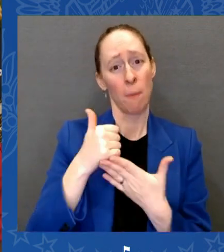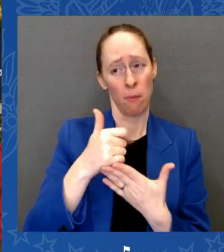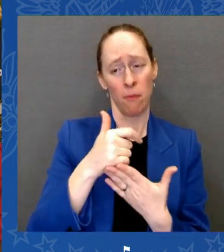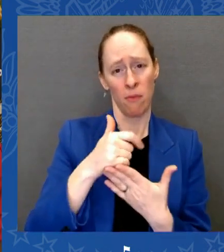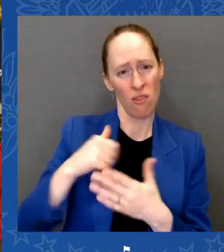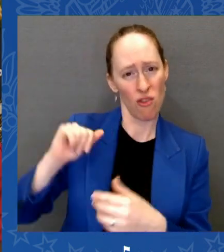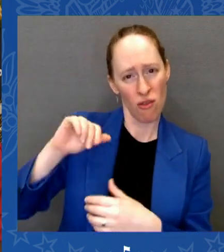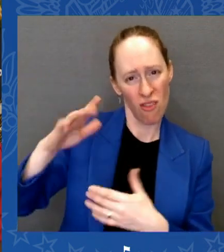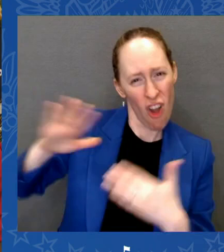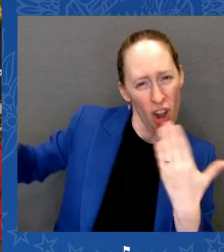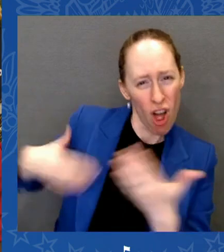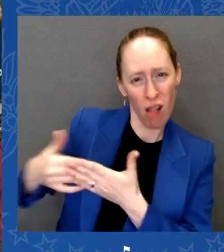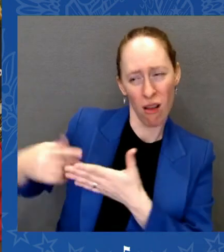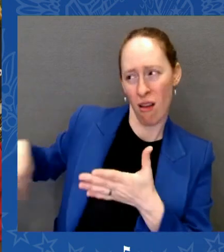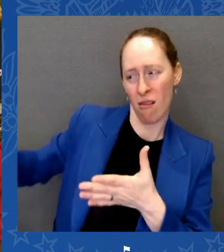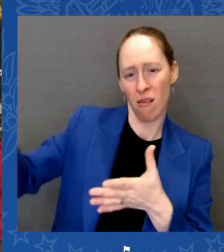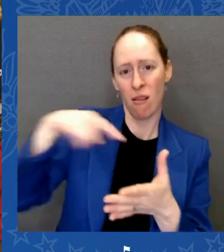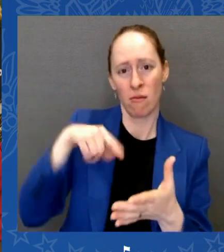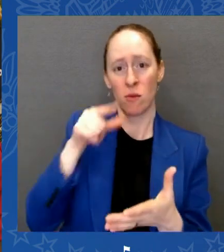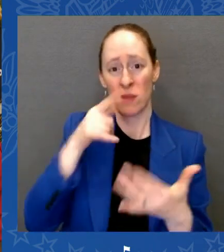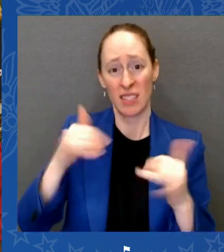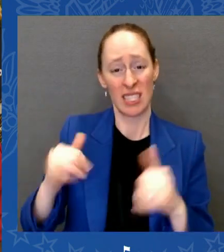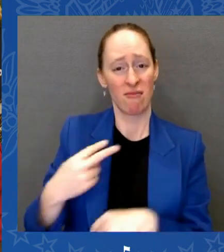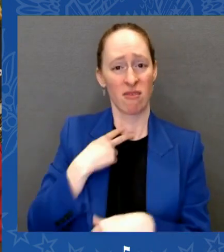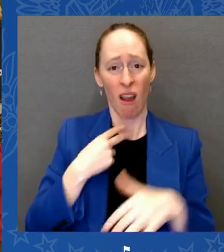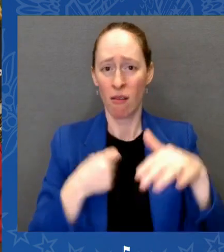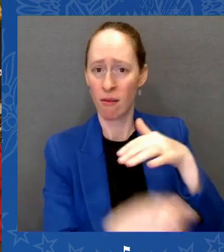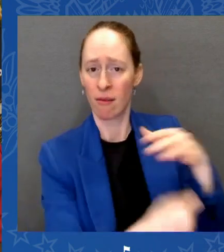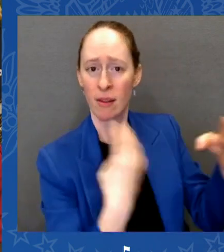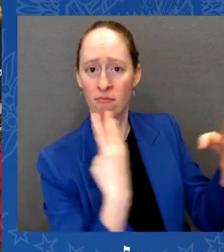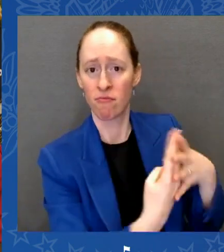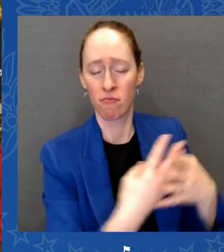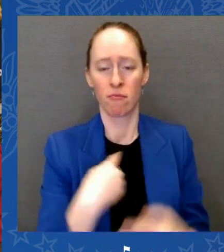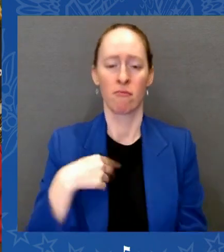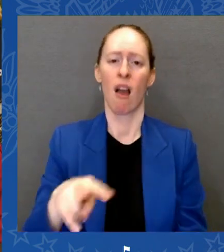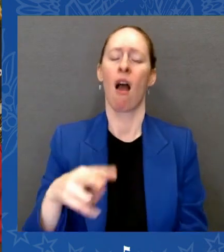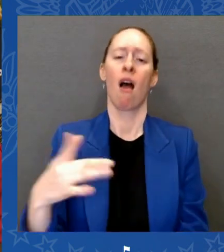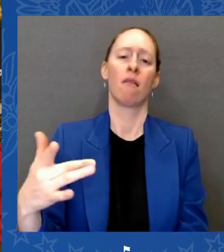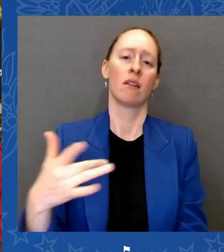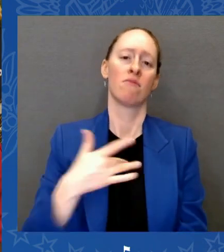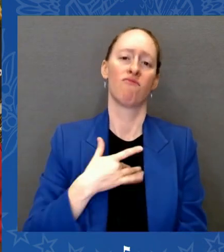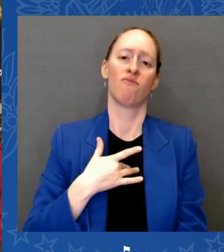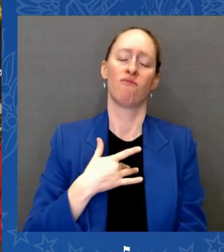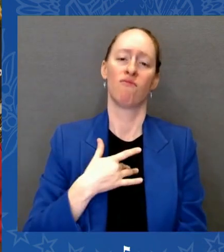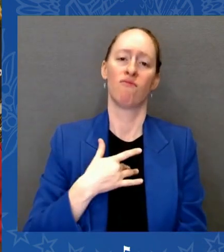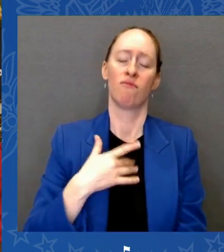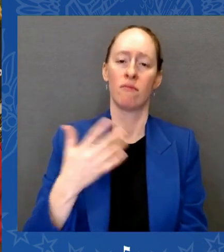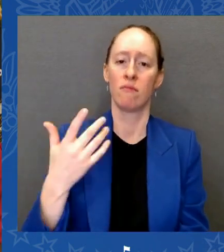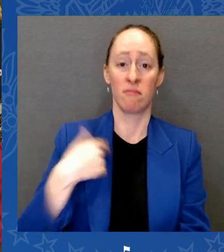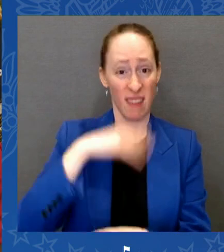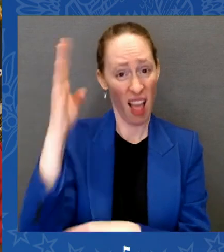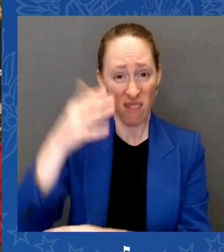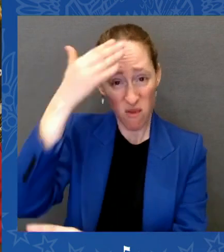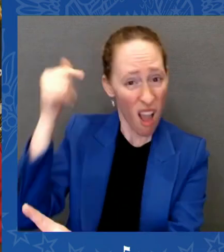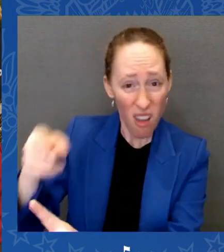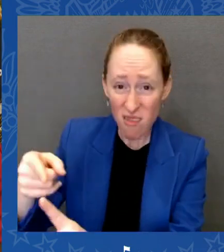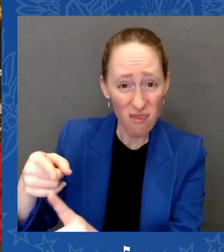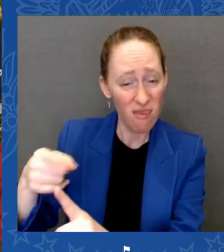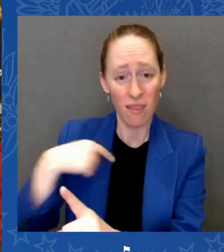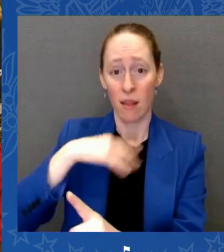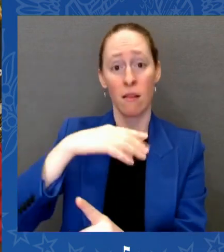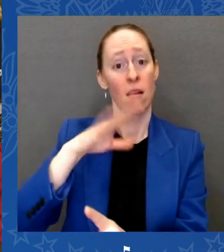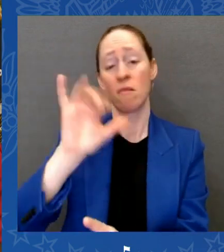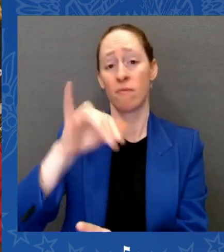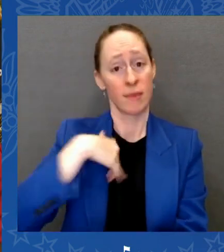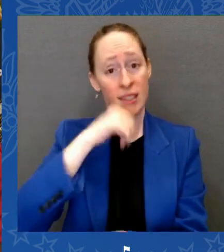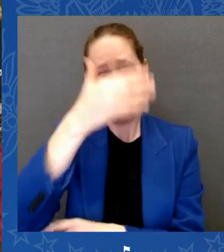about Paul Whelan, who's been unjustly detained in Russia for years. This was not a choice of which American to bring